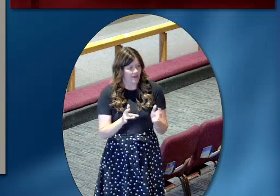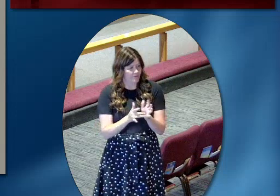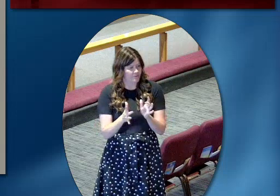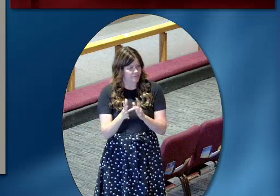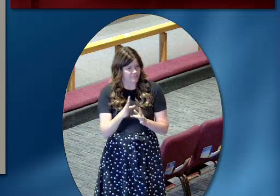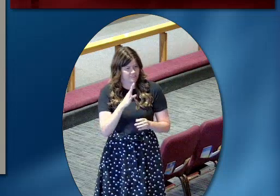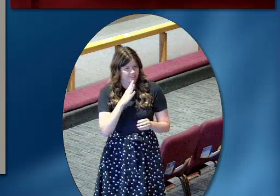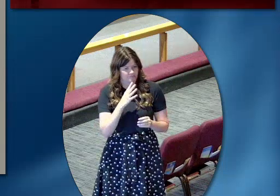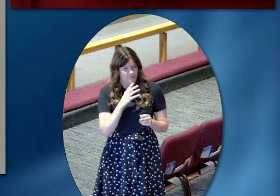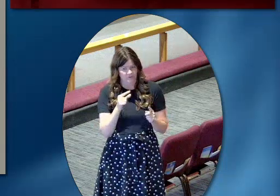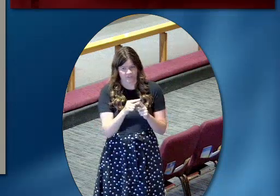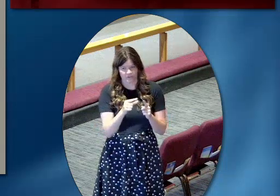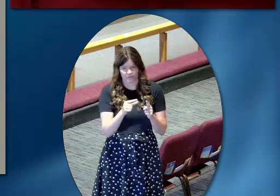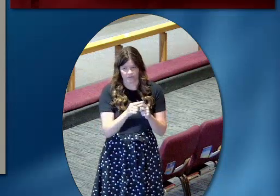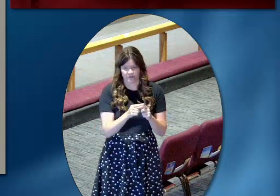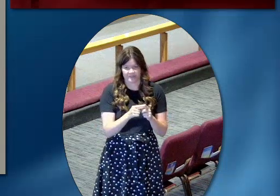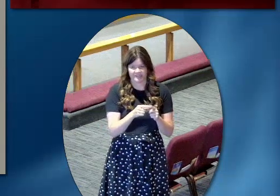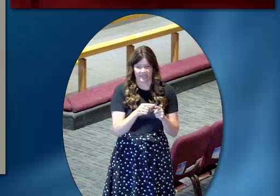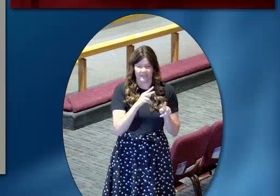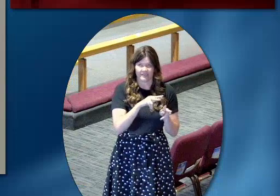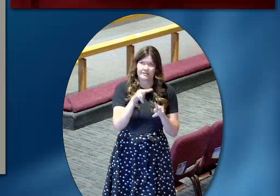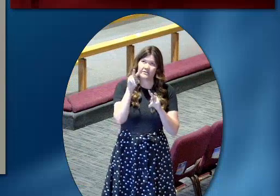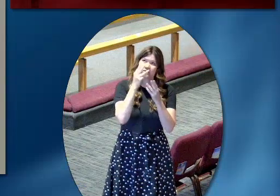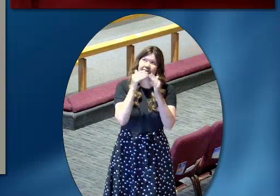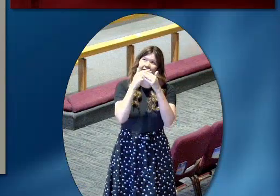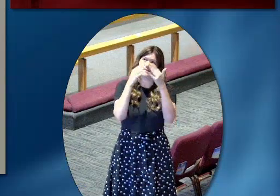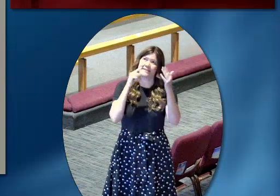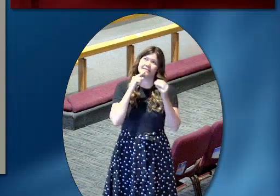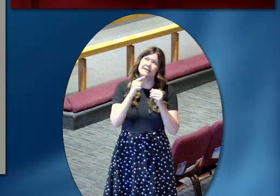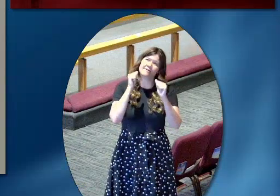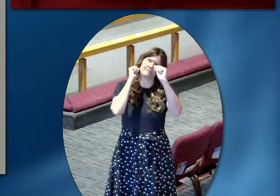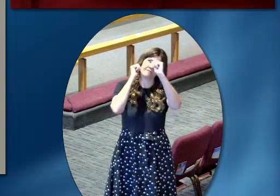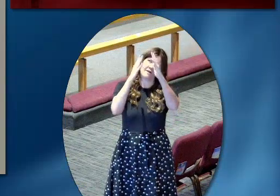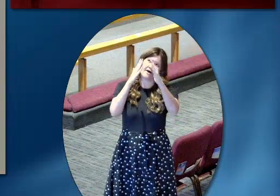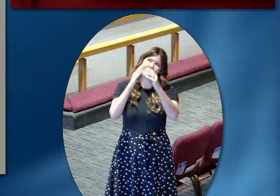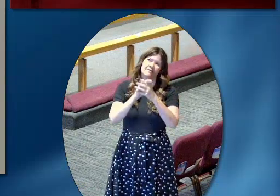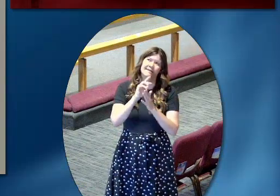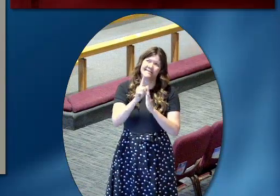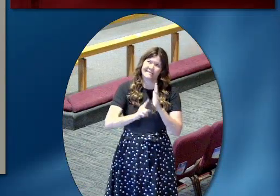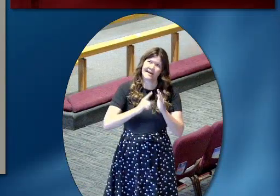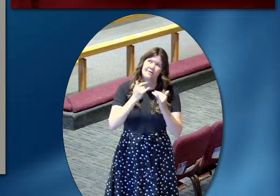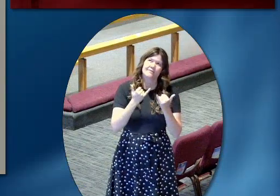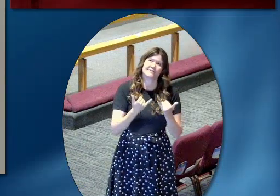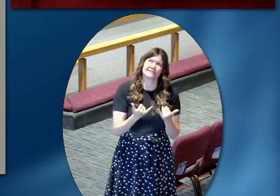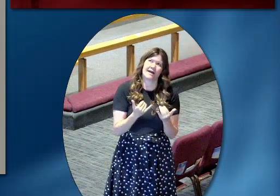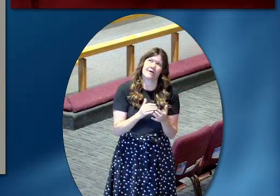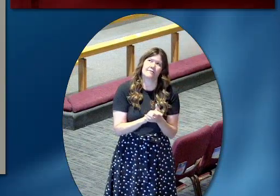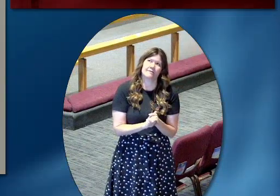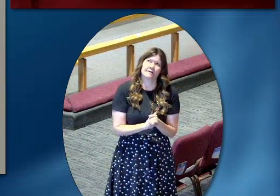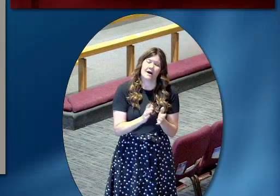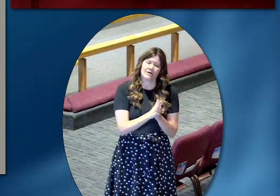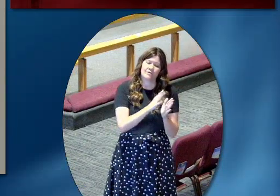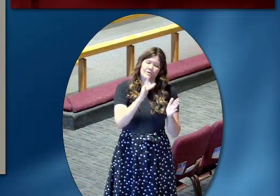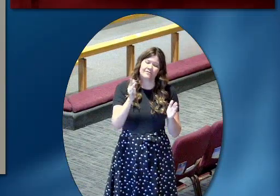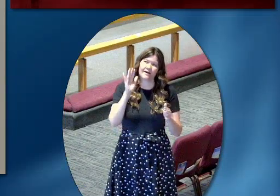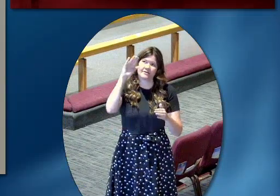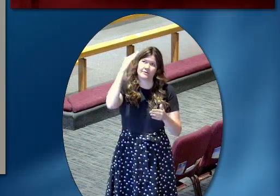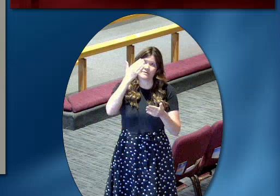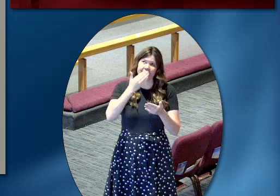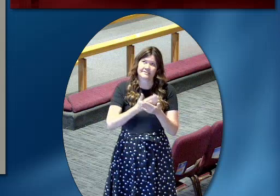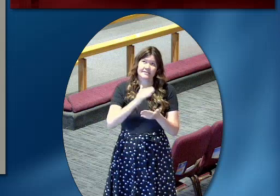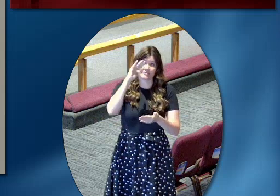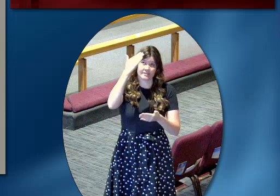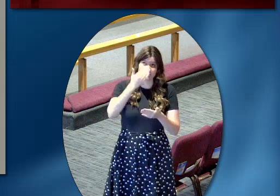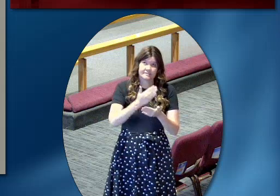had spoken these words, he lifted up his eyes to heaven and said, Father, the hour has come. Glorify your Son, that the Son